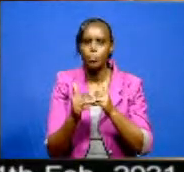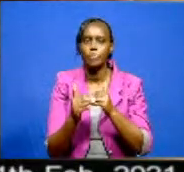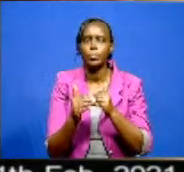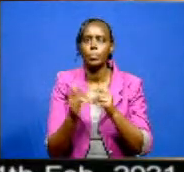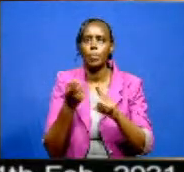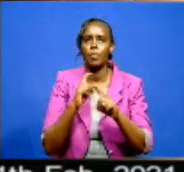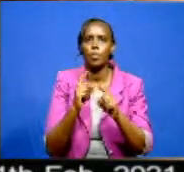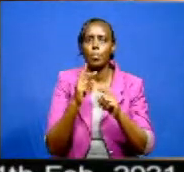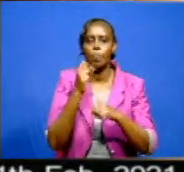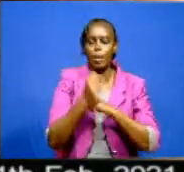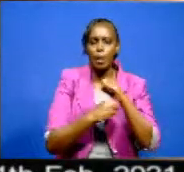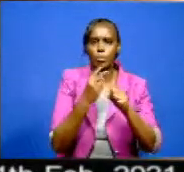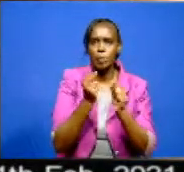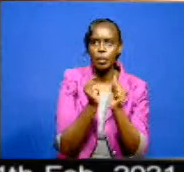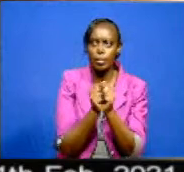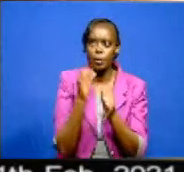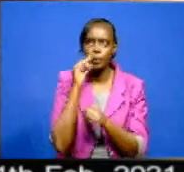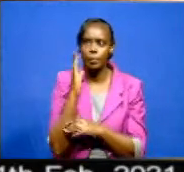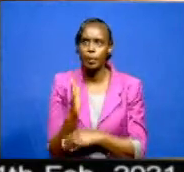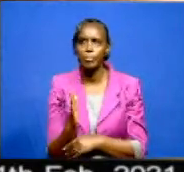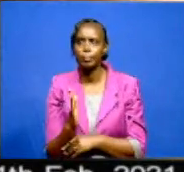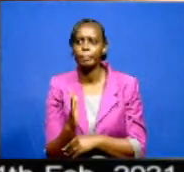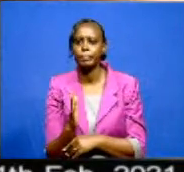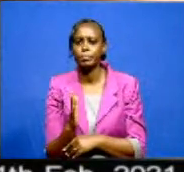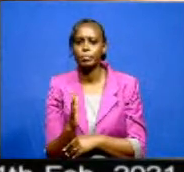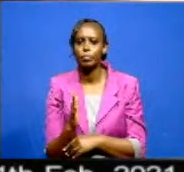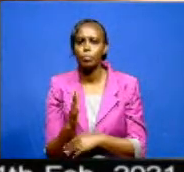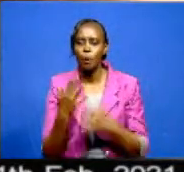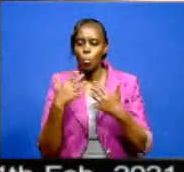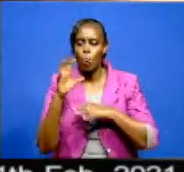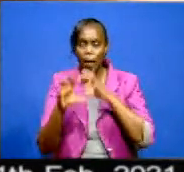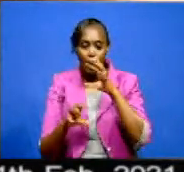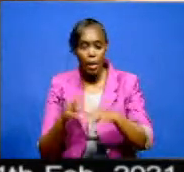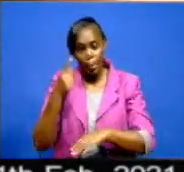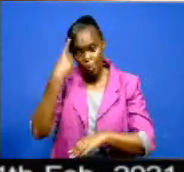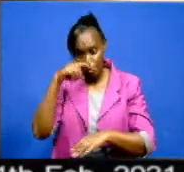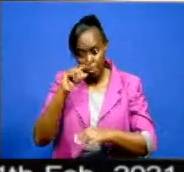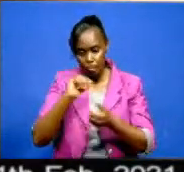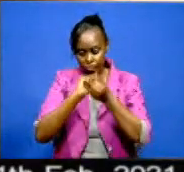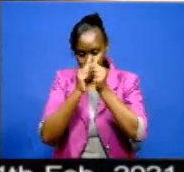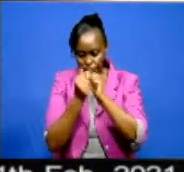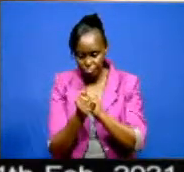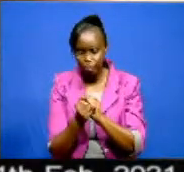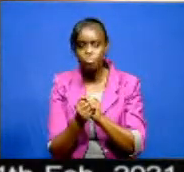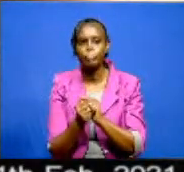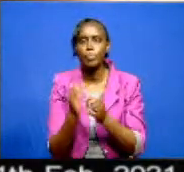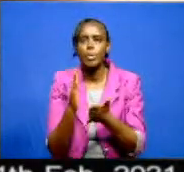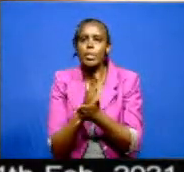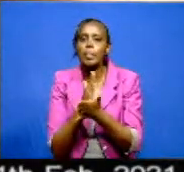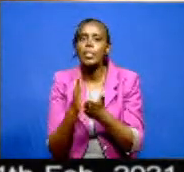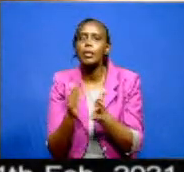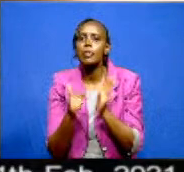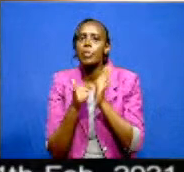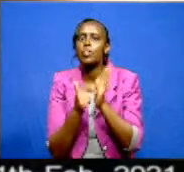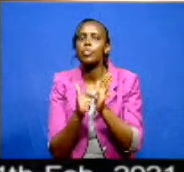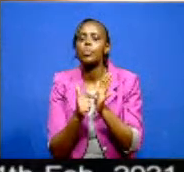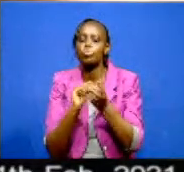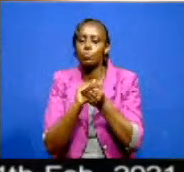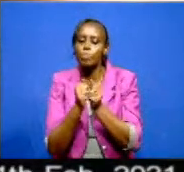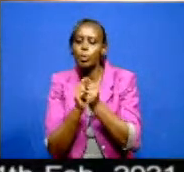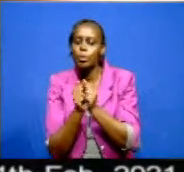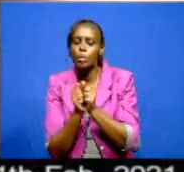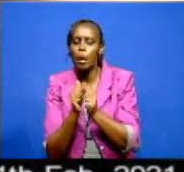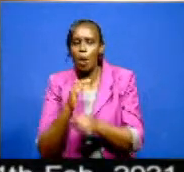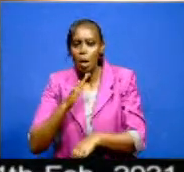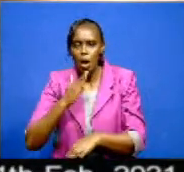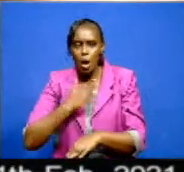since 2010. Madam Speaker, the wildlife policy reform intends to align the sector to reforms in our